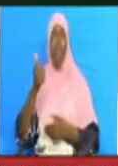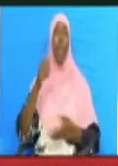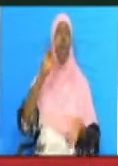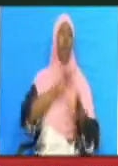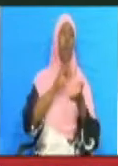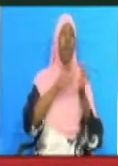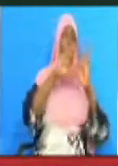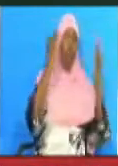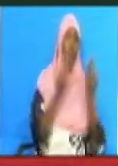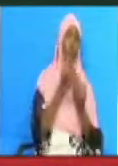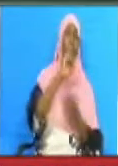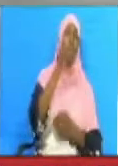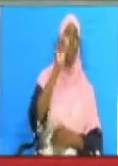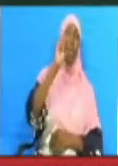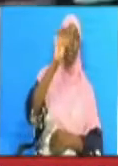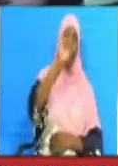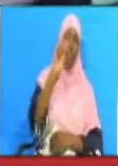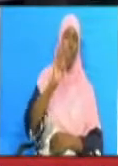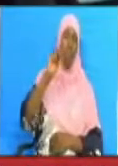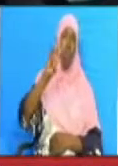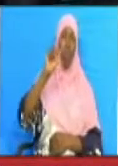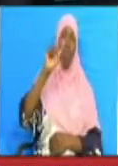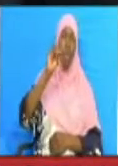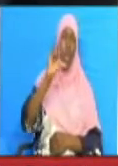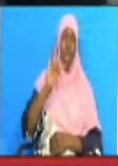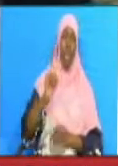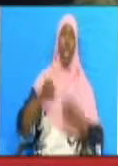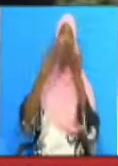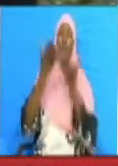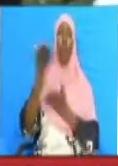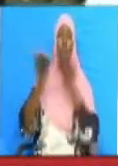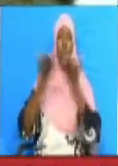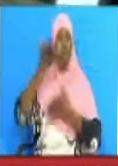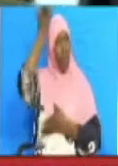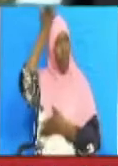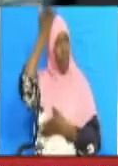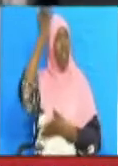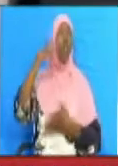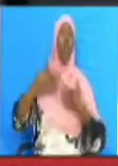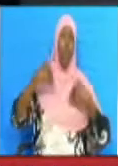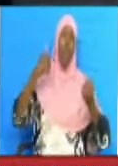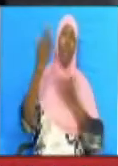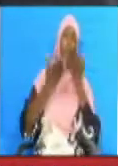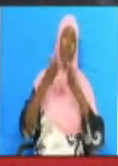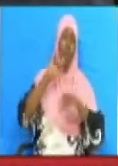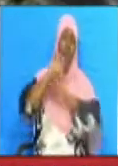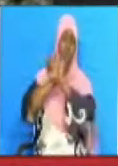Mwangi kusaidia katika kuwapa wahudumu wa afya nchini vifaa vya kujilinda wakati huu wa vita dhidi ya